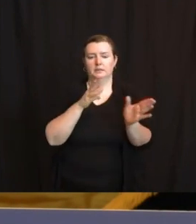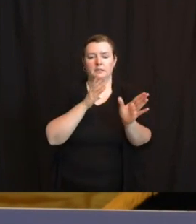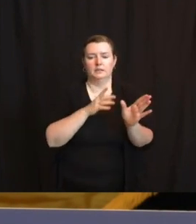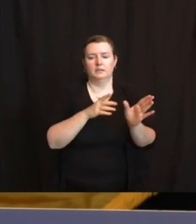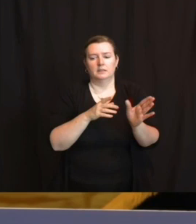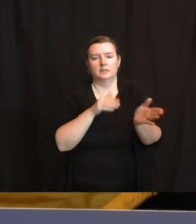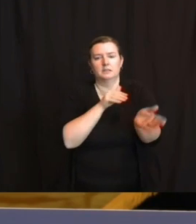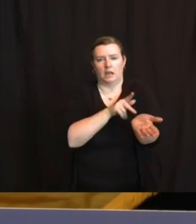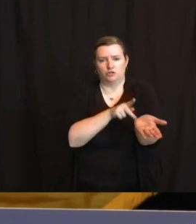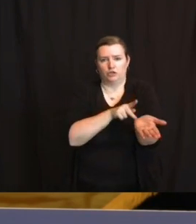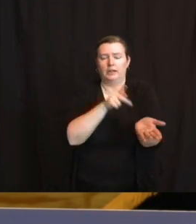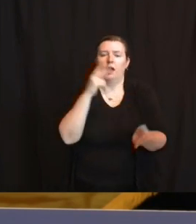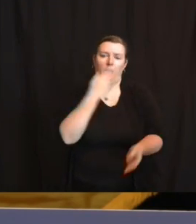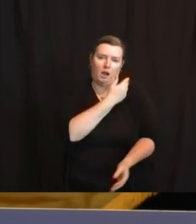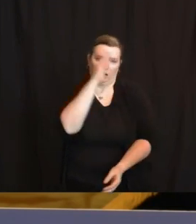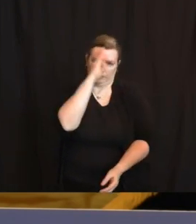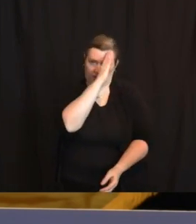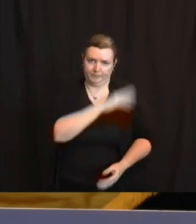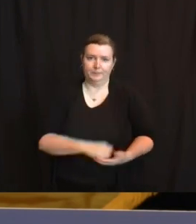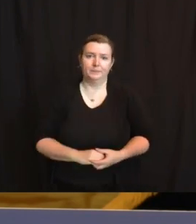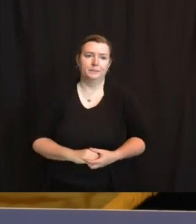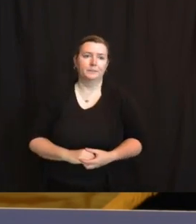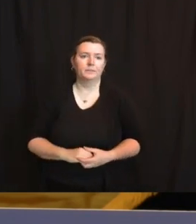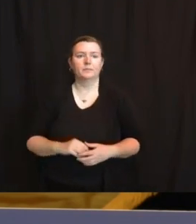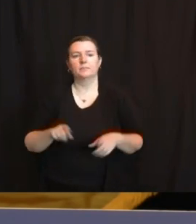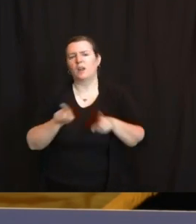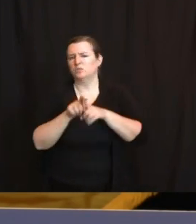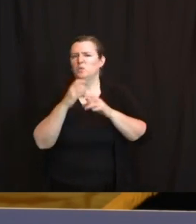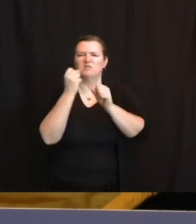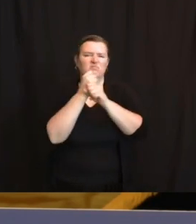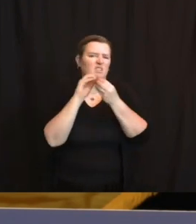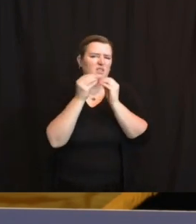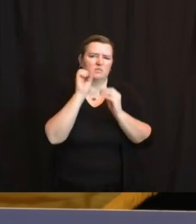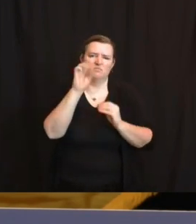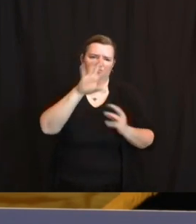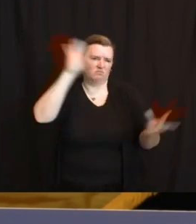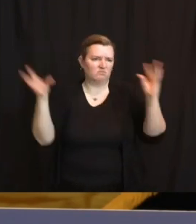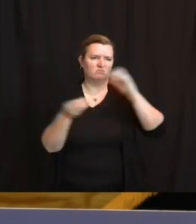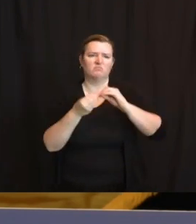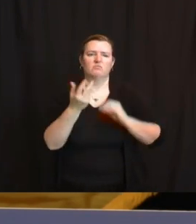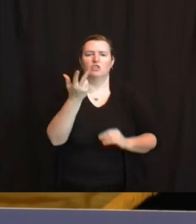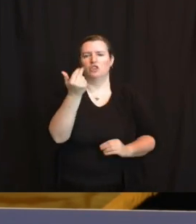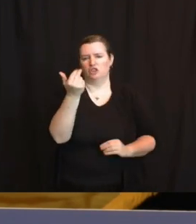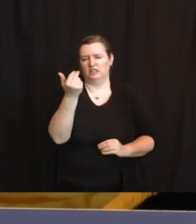same statistics as yesterday, with a total of 13 patient deaths.